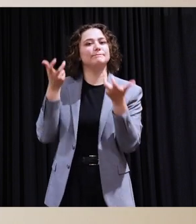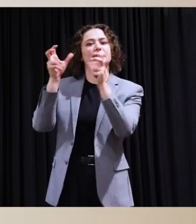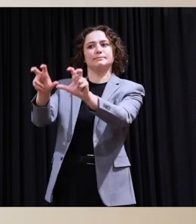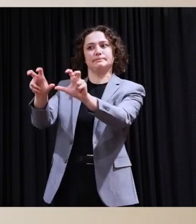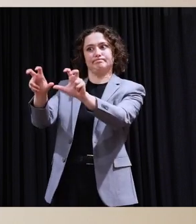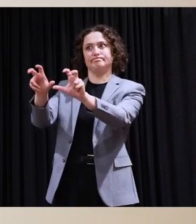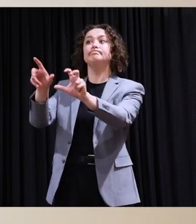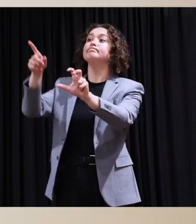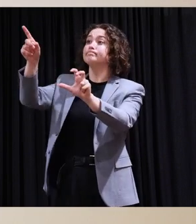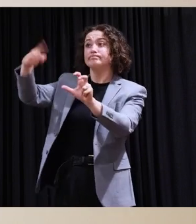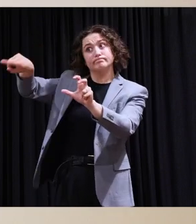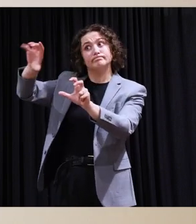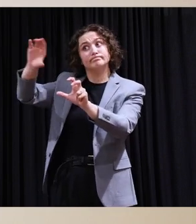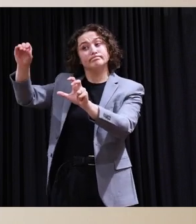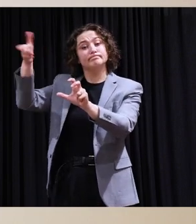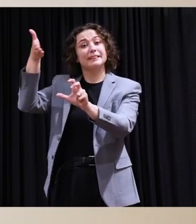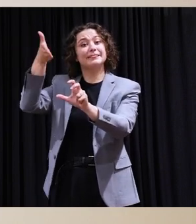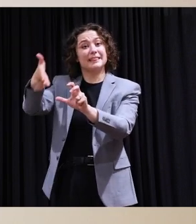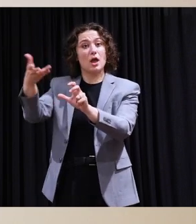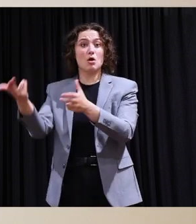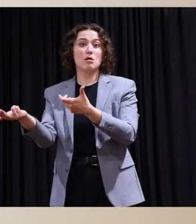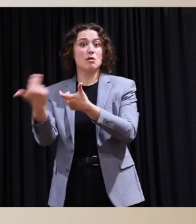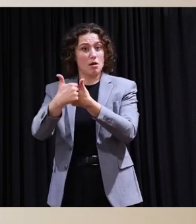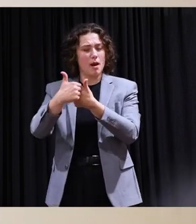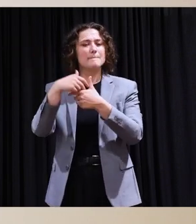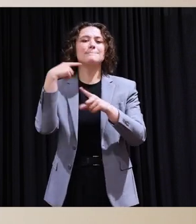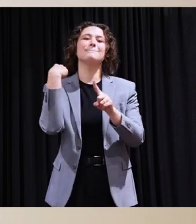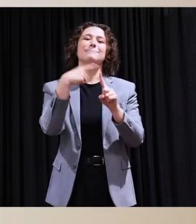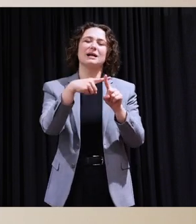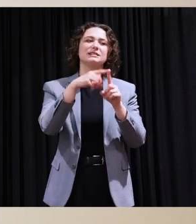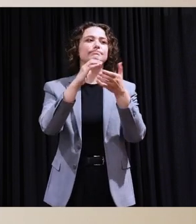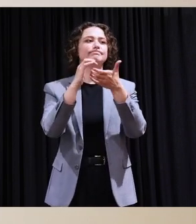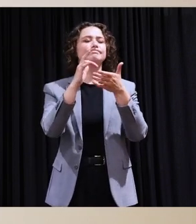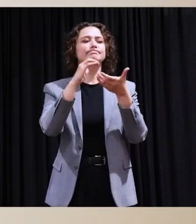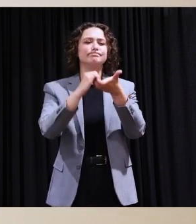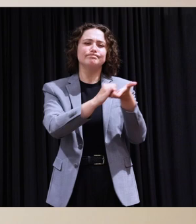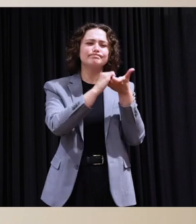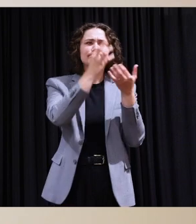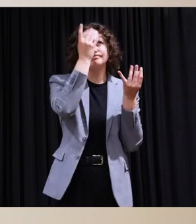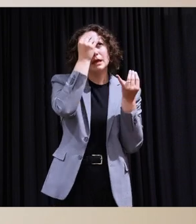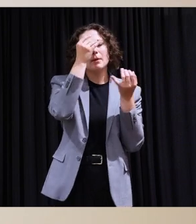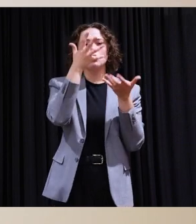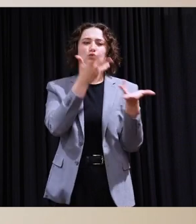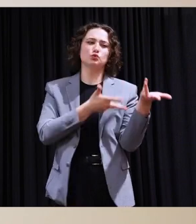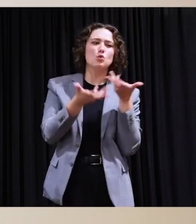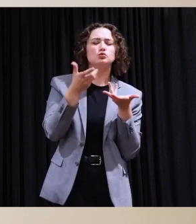table and also partnering as we're thinking about the social and other healthcare,